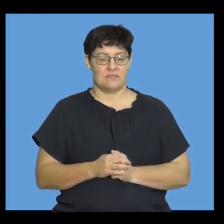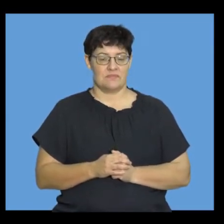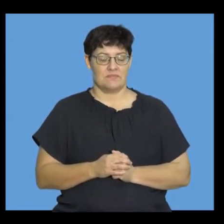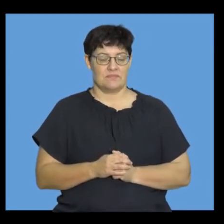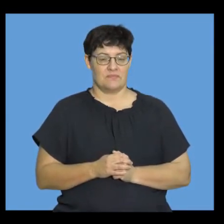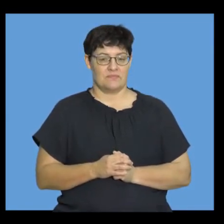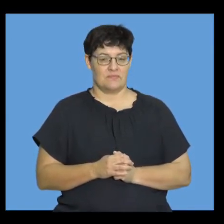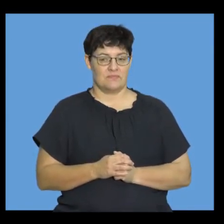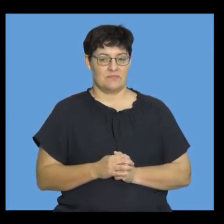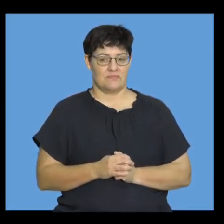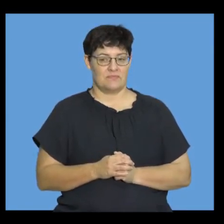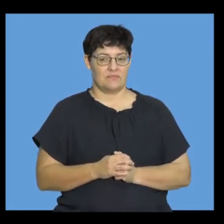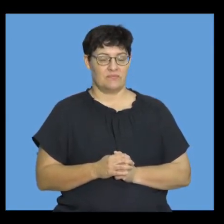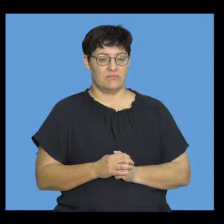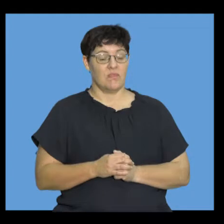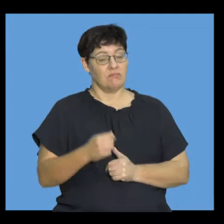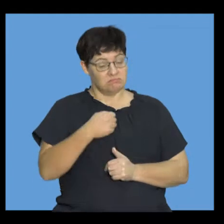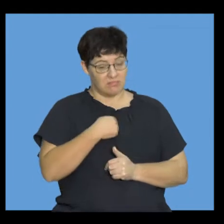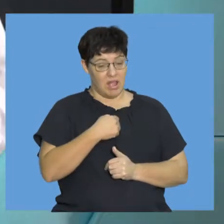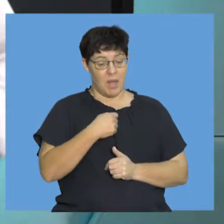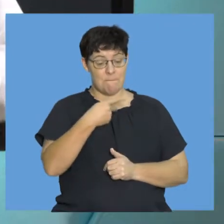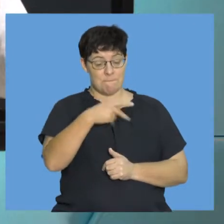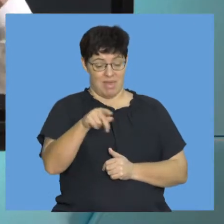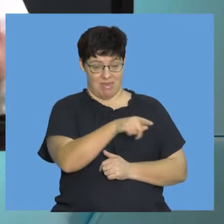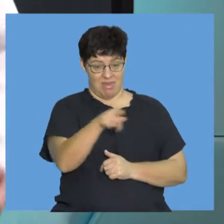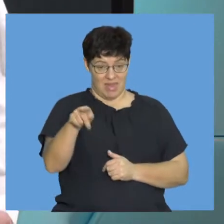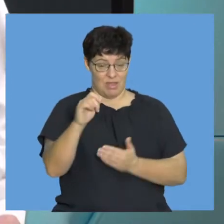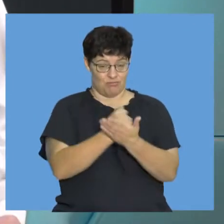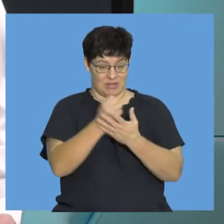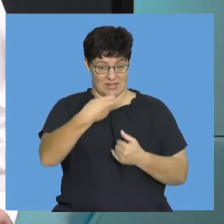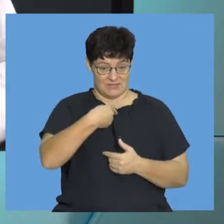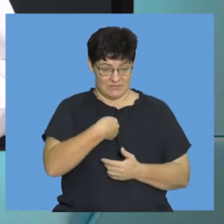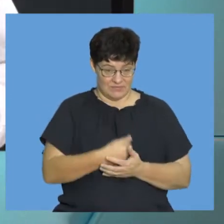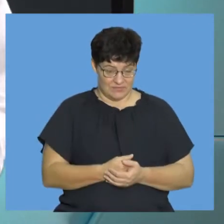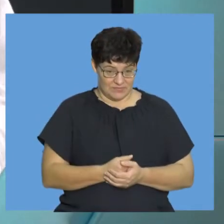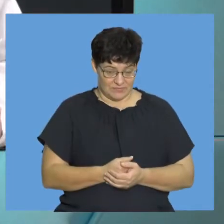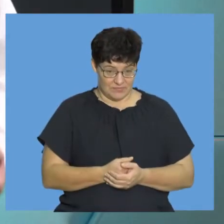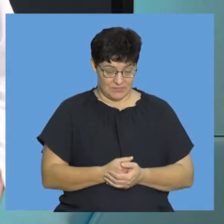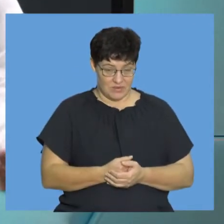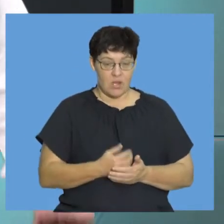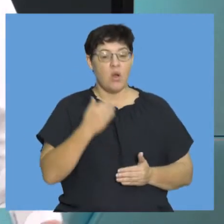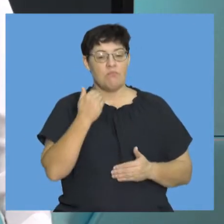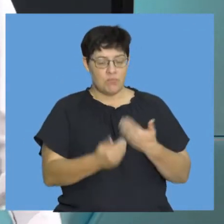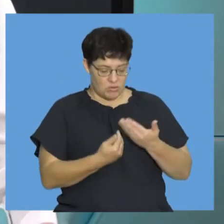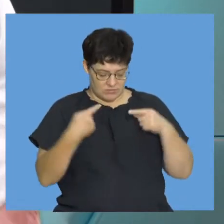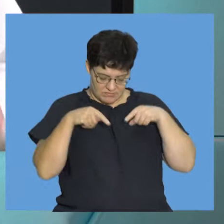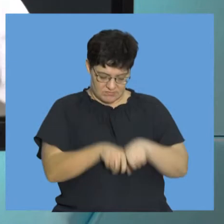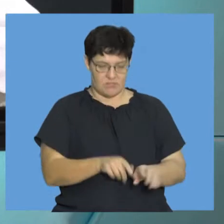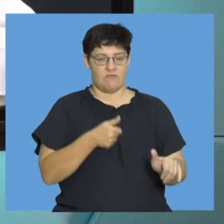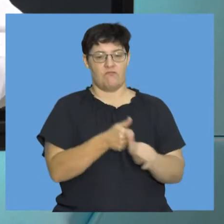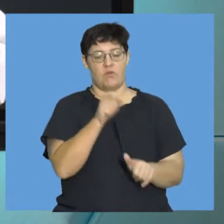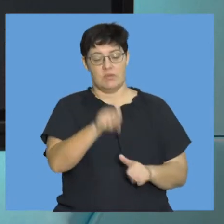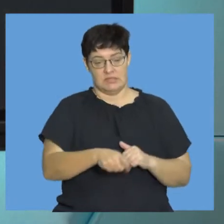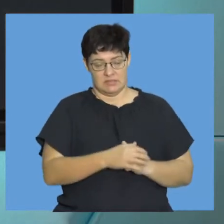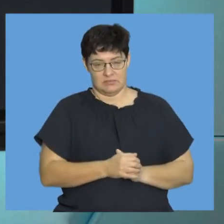When it comes to our creditors, obviously, due process needs to be followed. Number